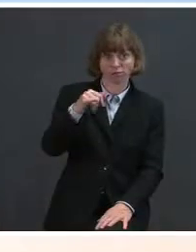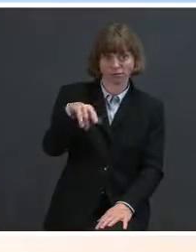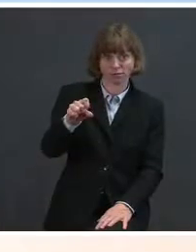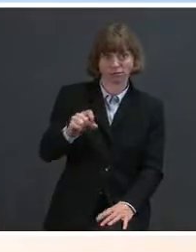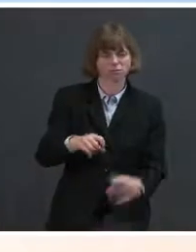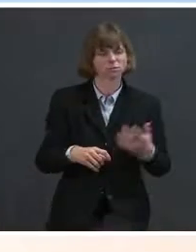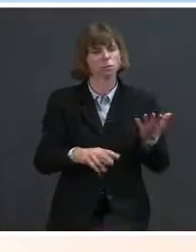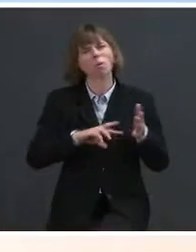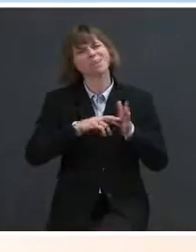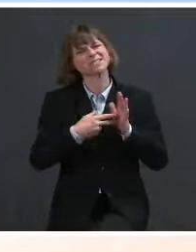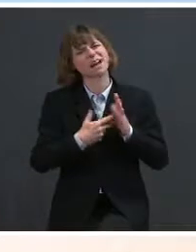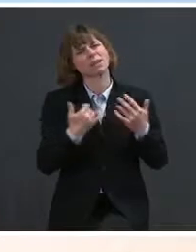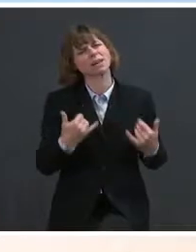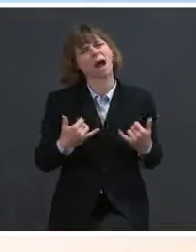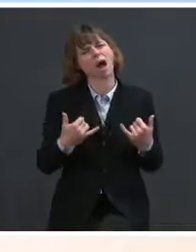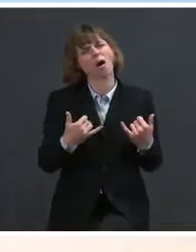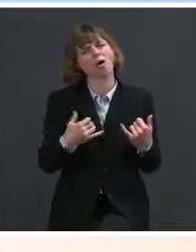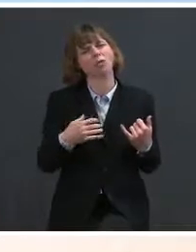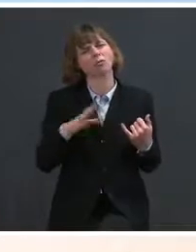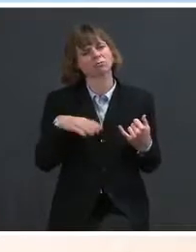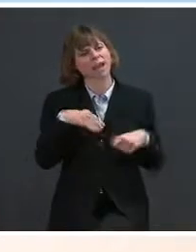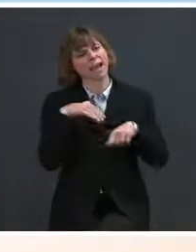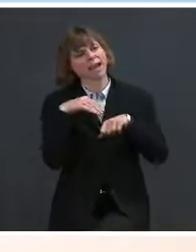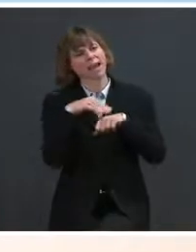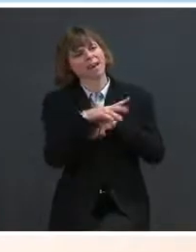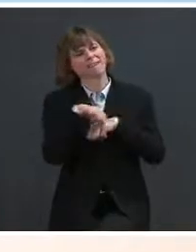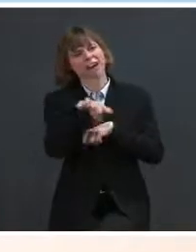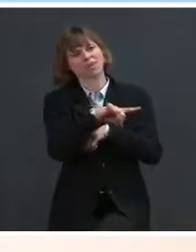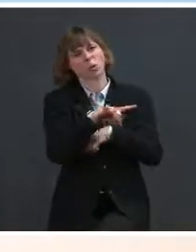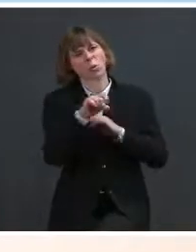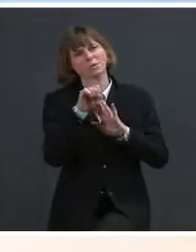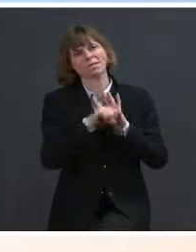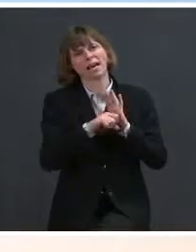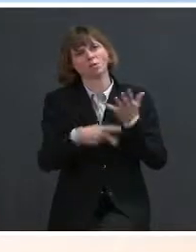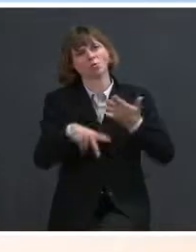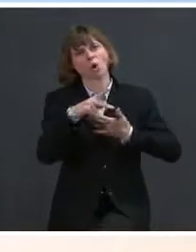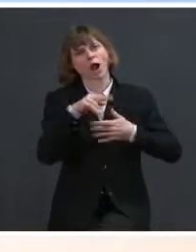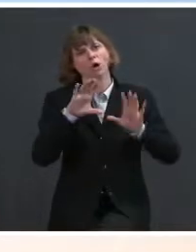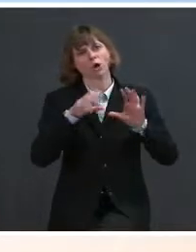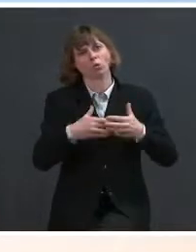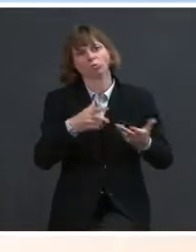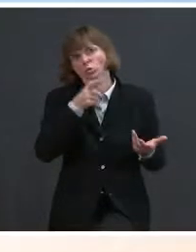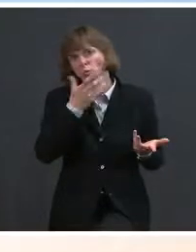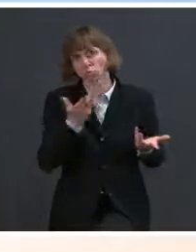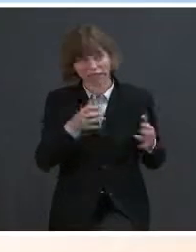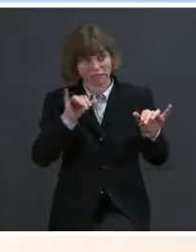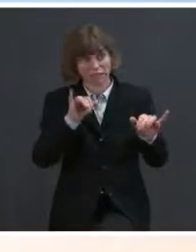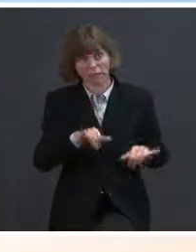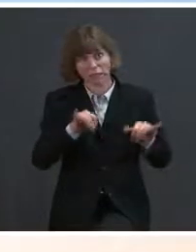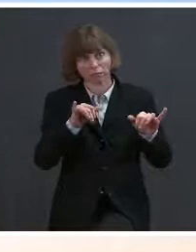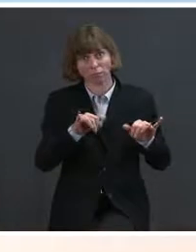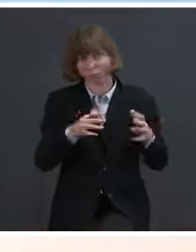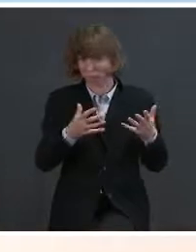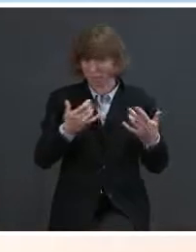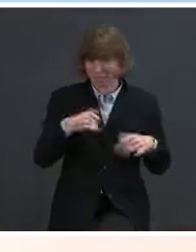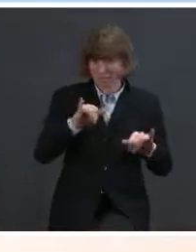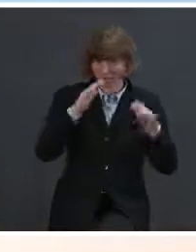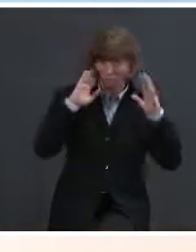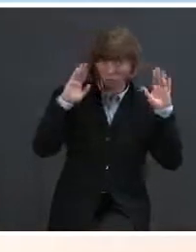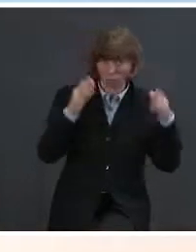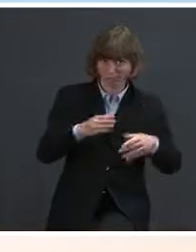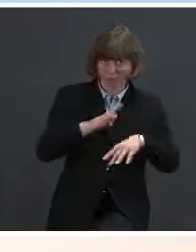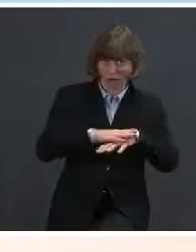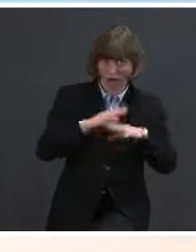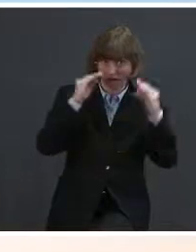for advising states on priority groups? Should they be getting rid of them? Should they keep them intact? I mean, should they still be focusing on